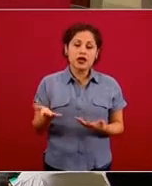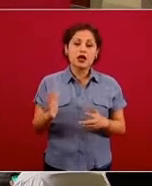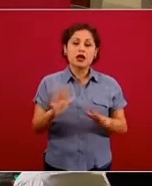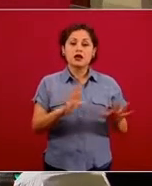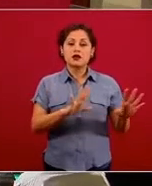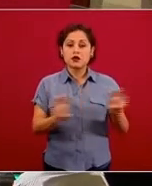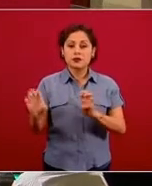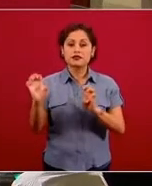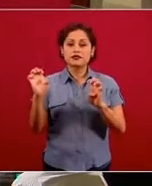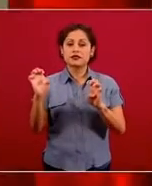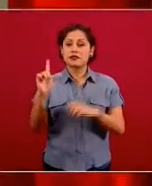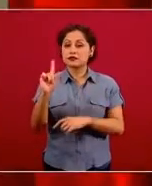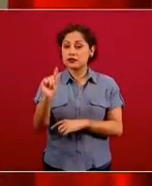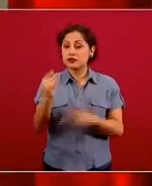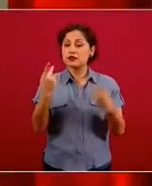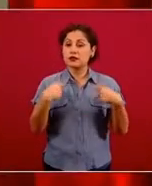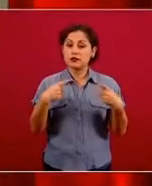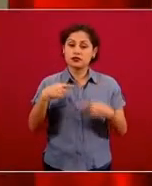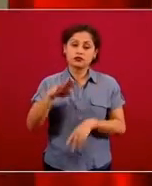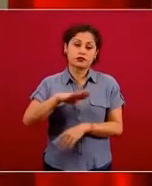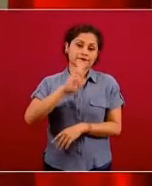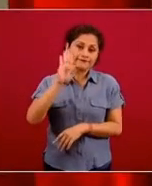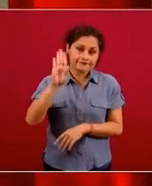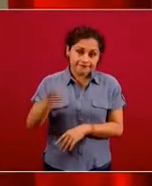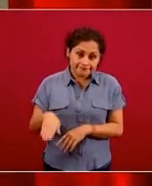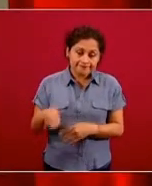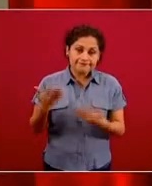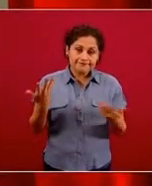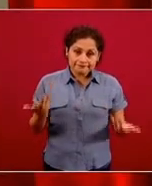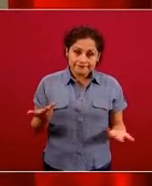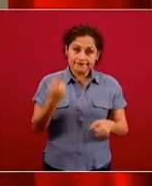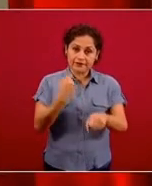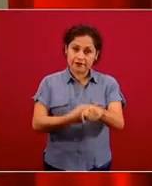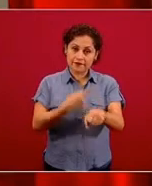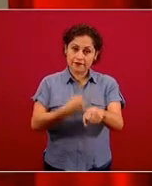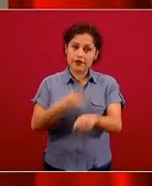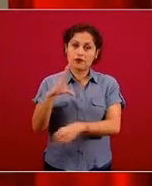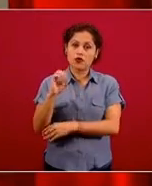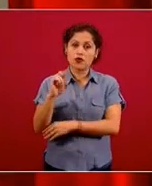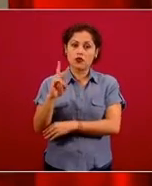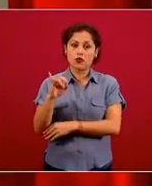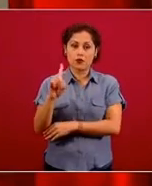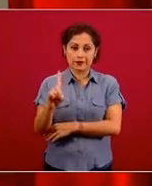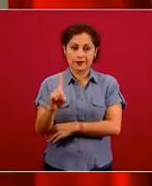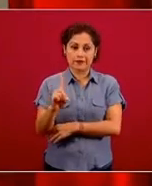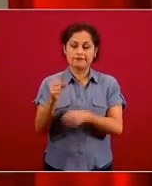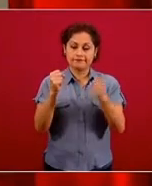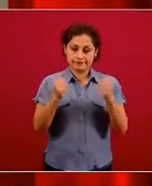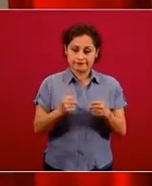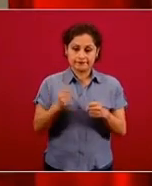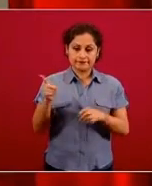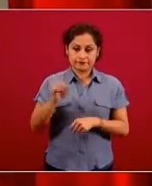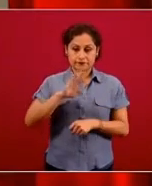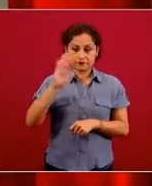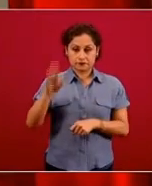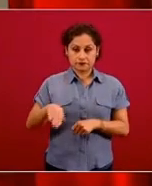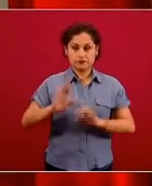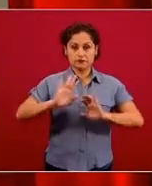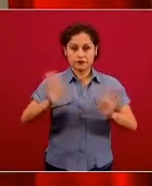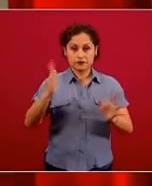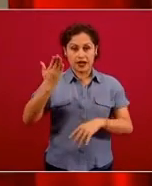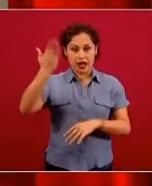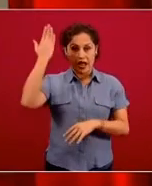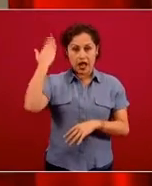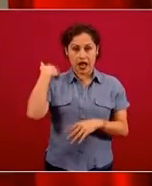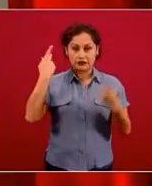and a small percentage have unfortunately died as a consequence of the COVID disease.